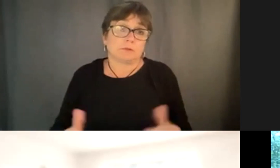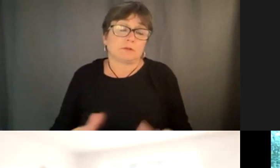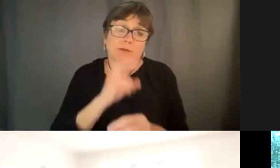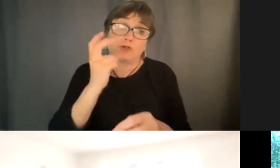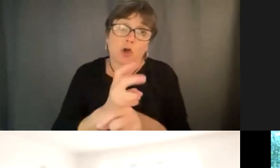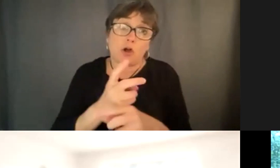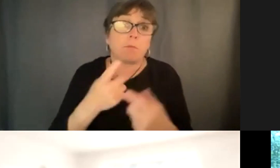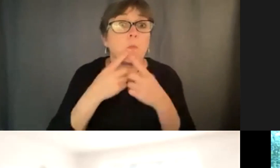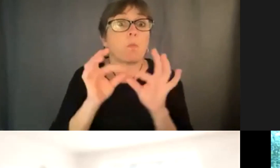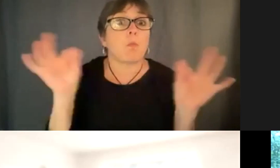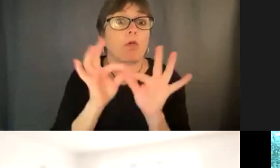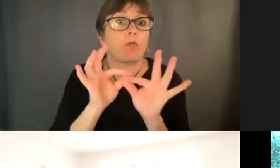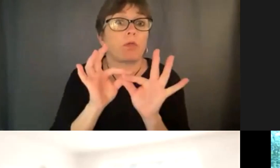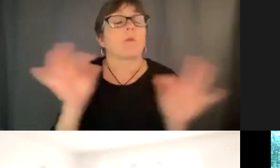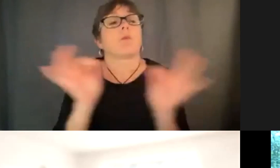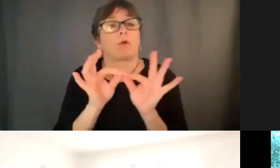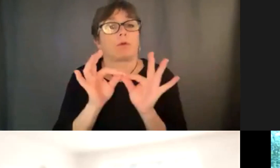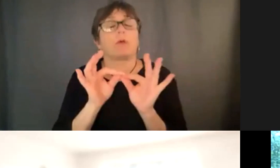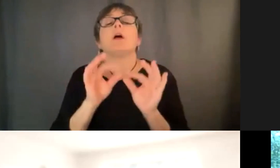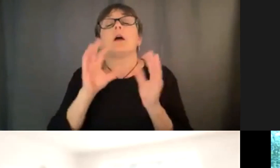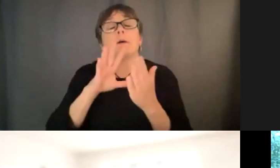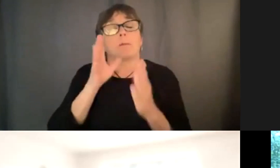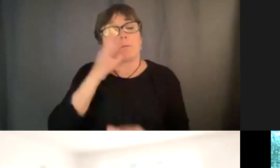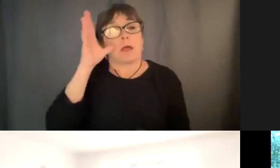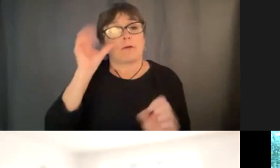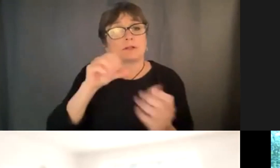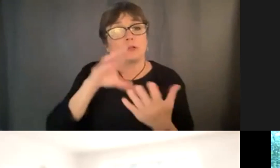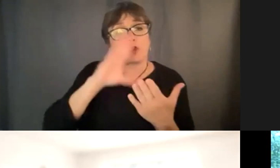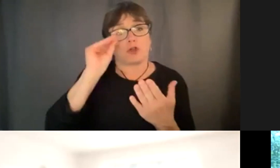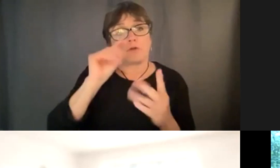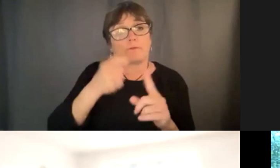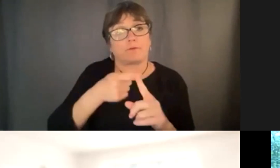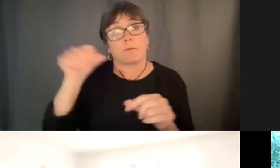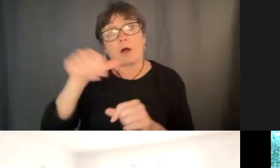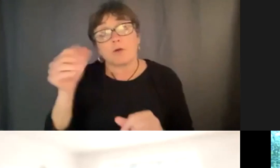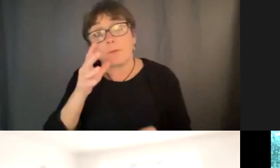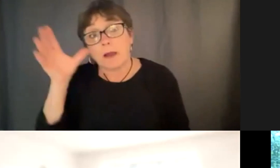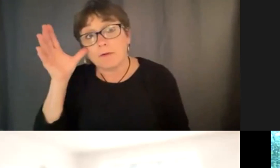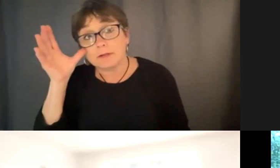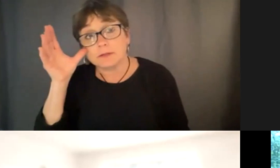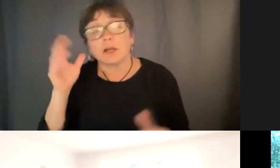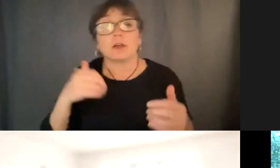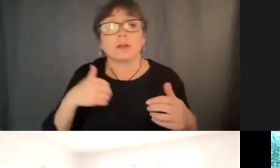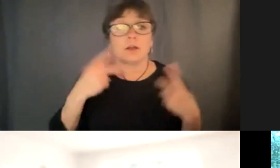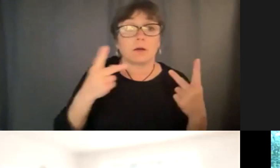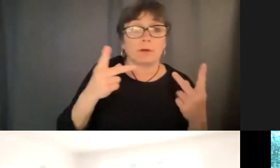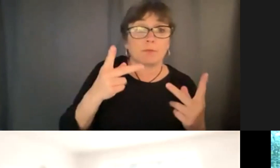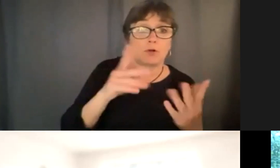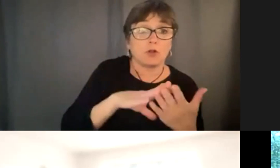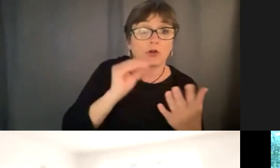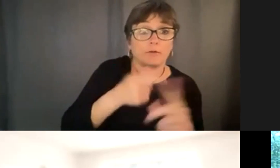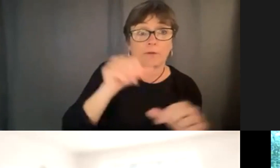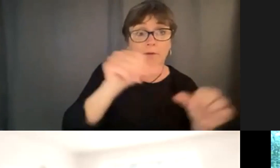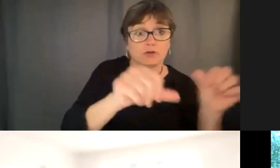And I think that parents hearing from other parents, as you all know, and youth hearing from other youth, right? But I think that that's one